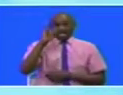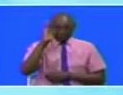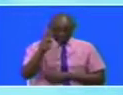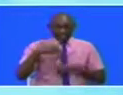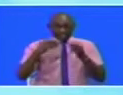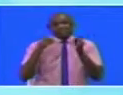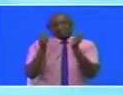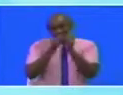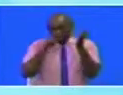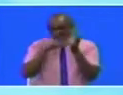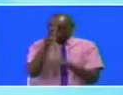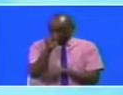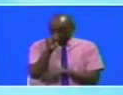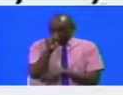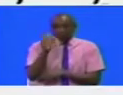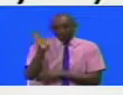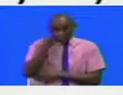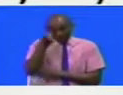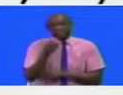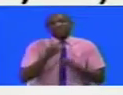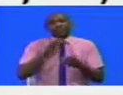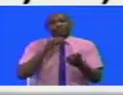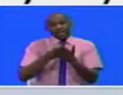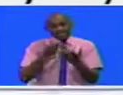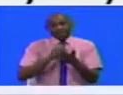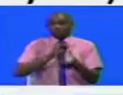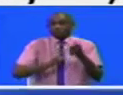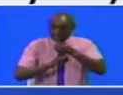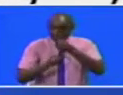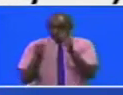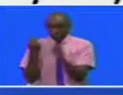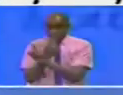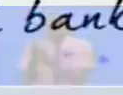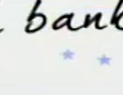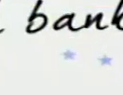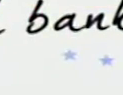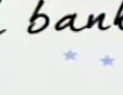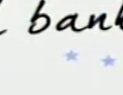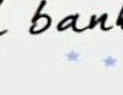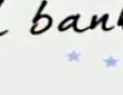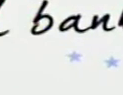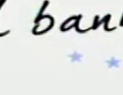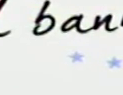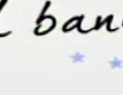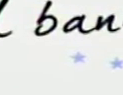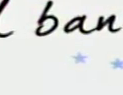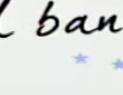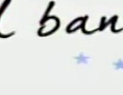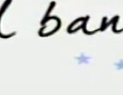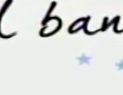10.5 billion shillings financial support to regional private sector investments in Africa in